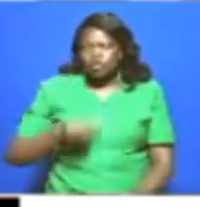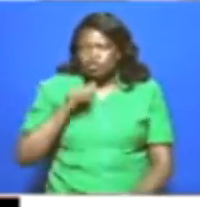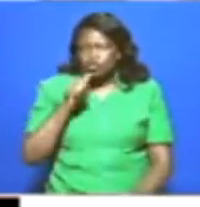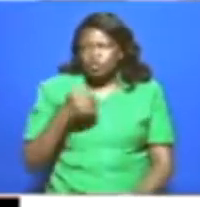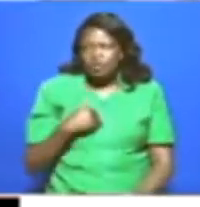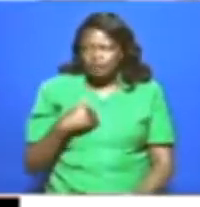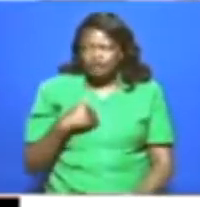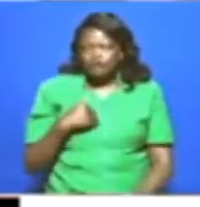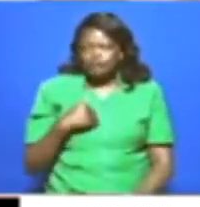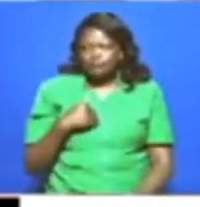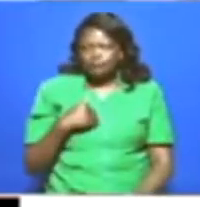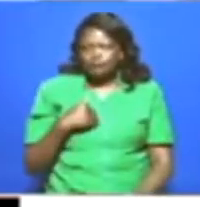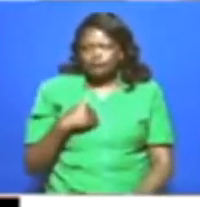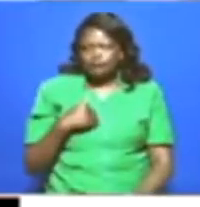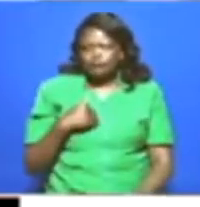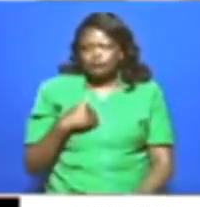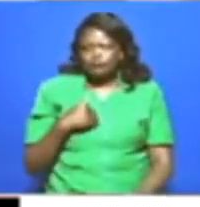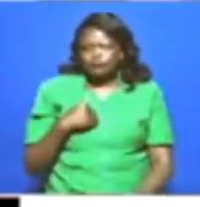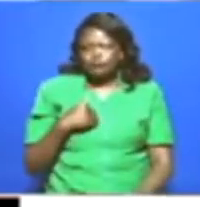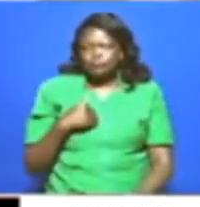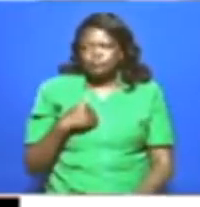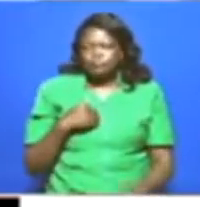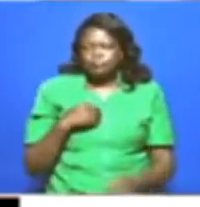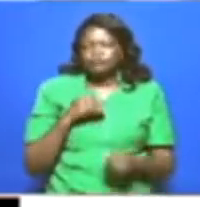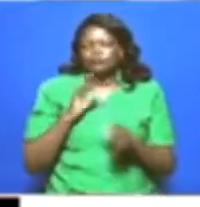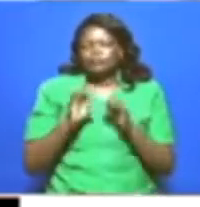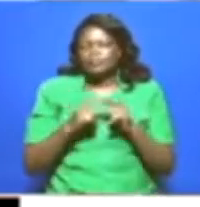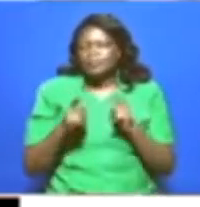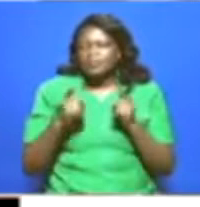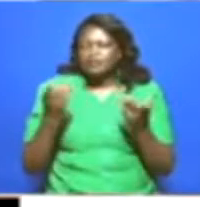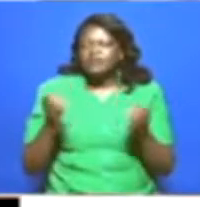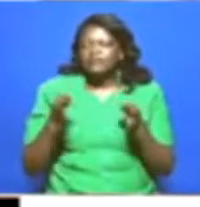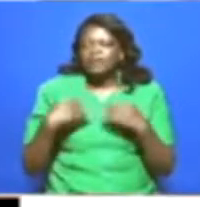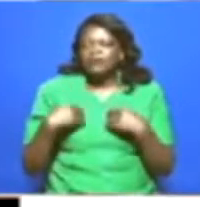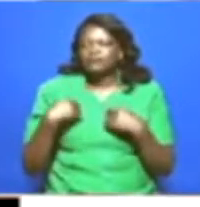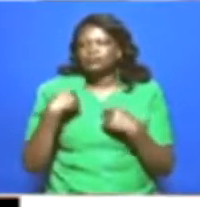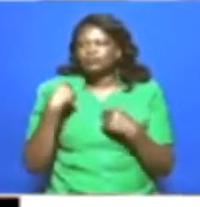primaries. But in an instance where there are two or more